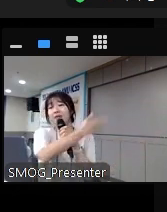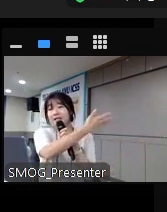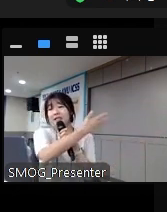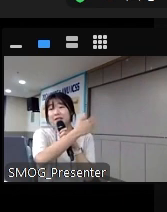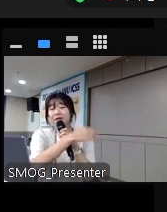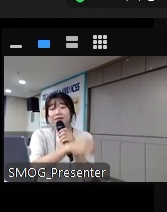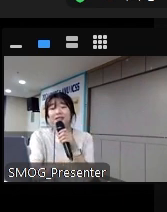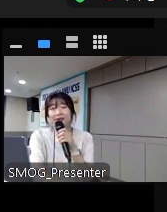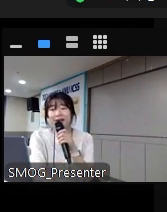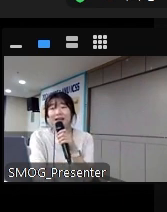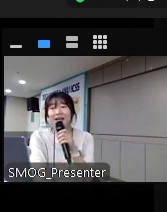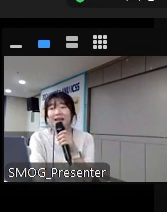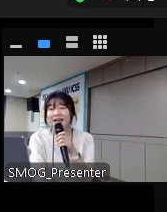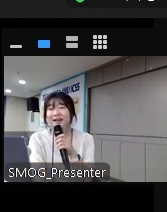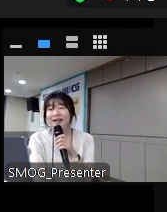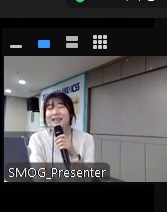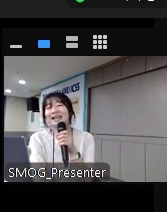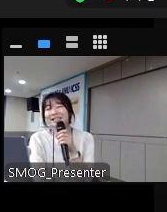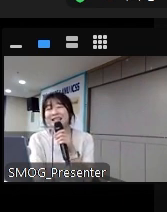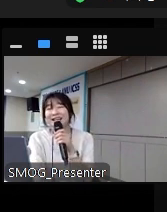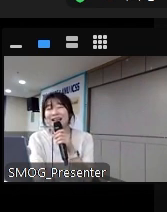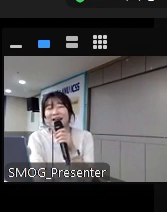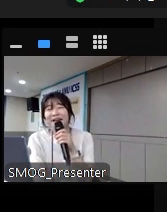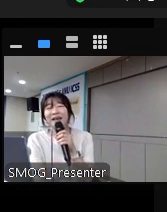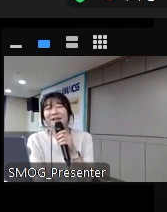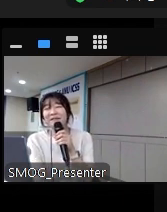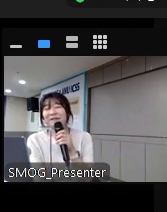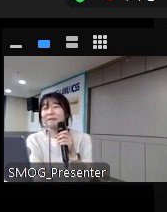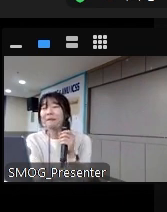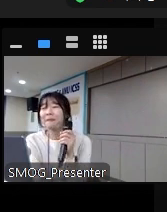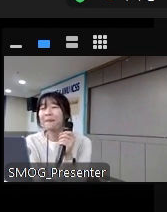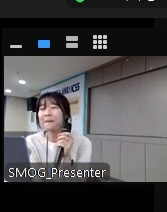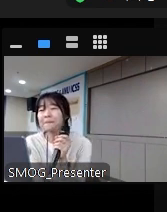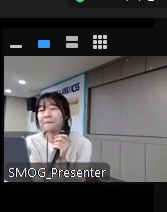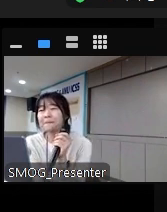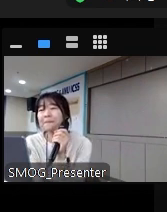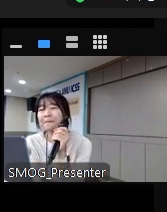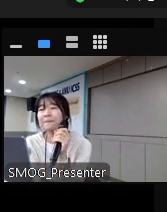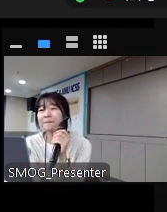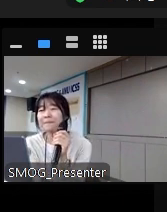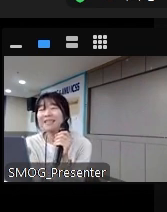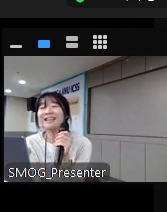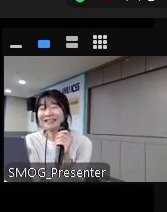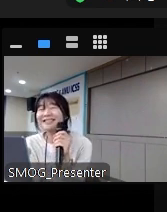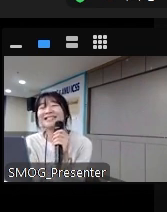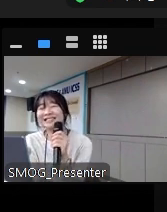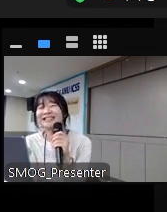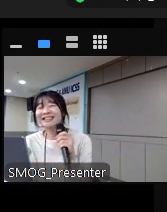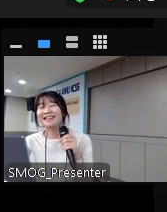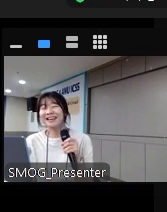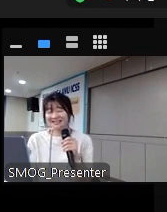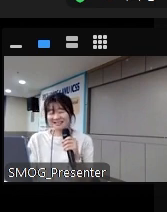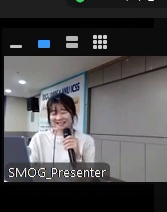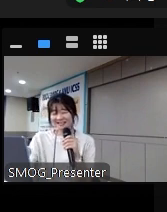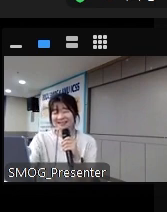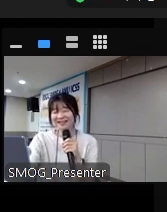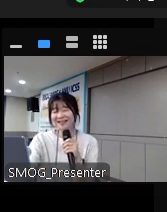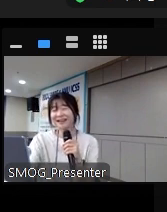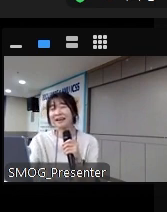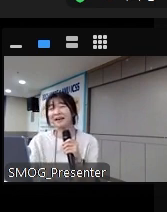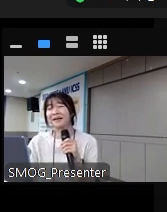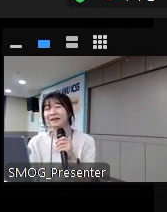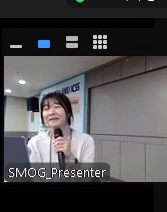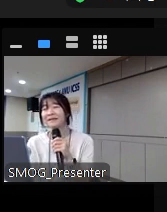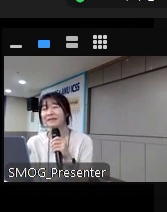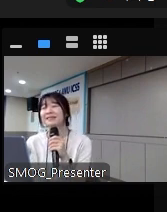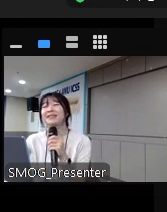further reasons for It's a filtering. memory problem. I can't Yes. remember the character. Yep. I was kind of shocked. You said like 78 or almost 8 participants, and only like a